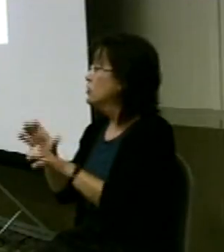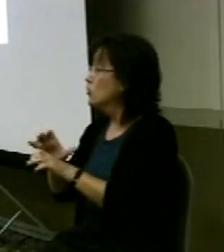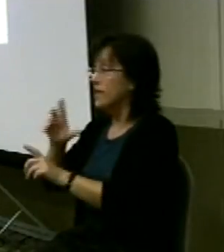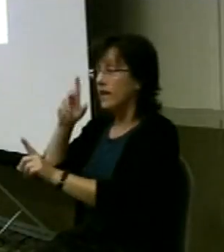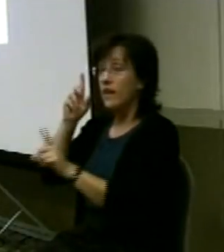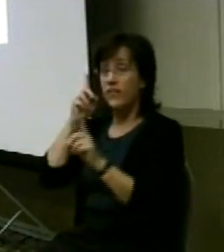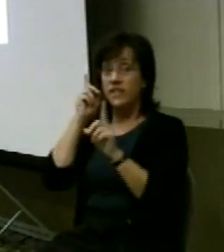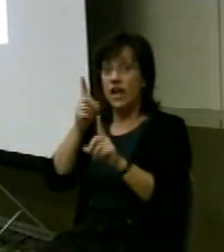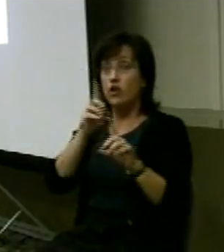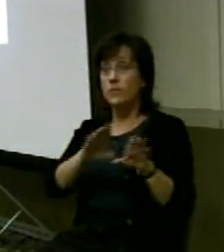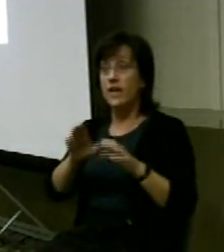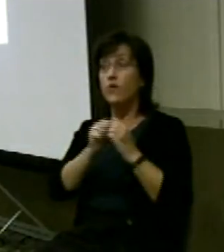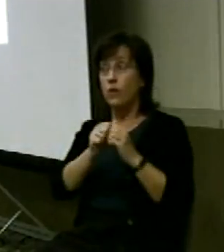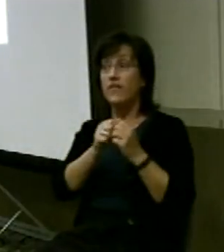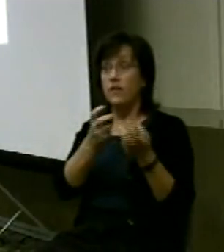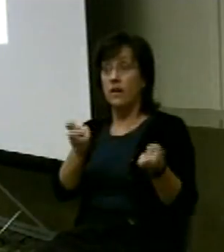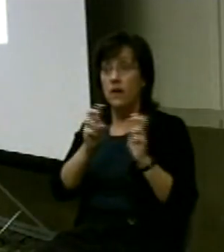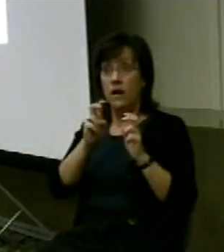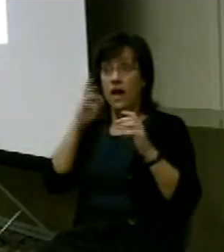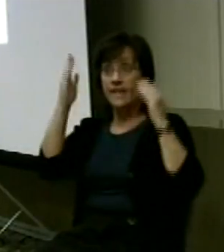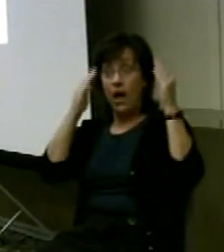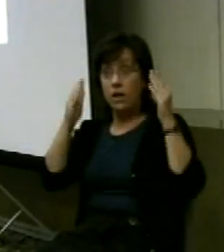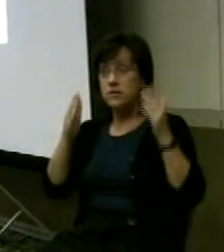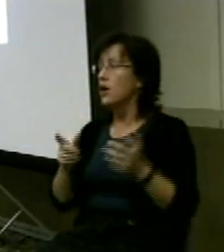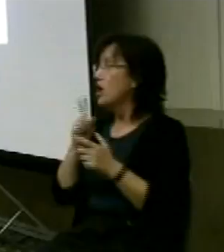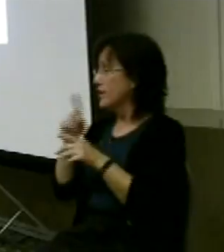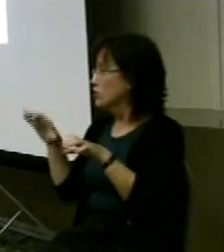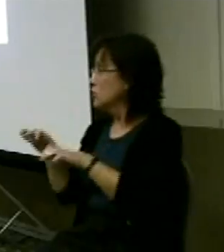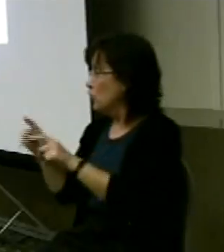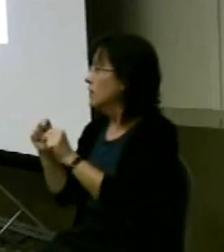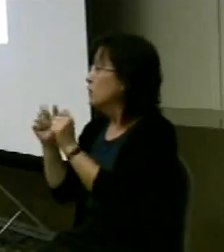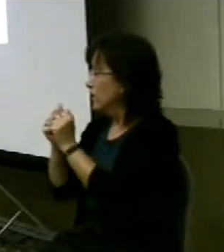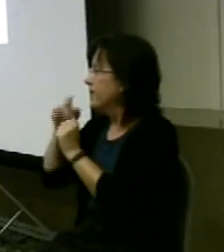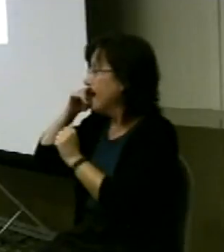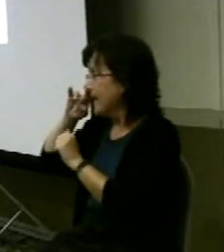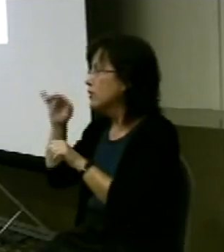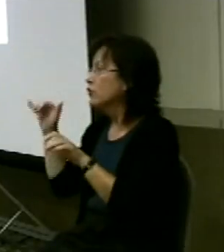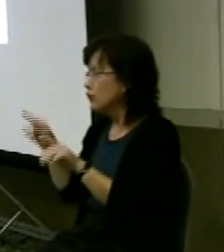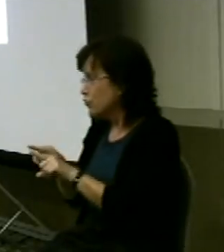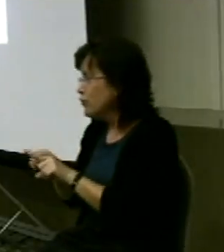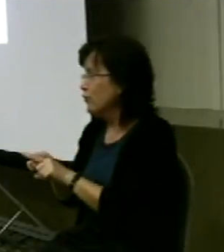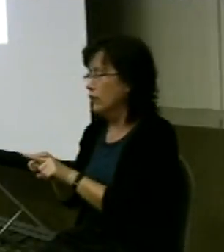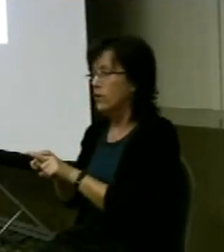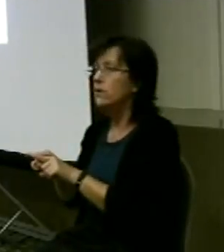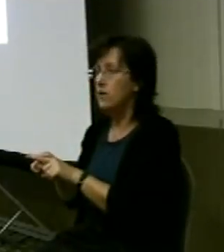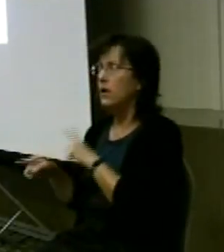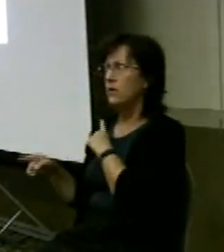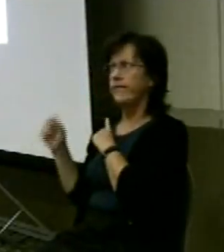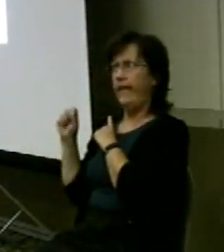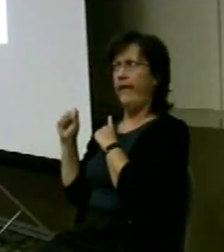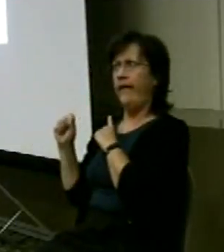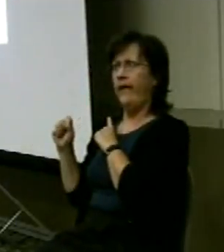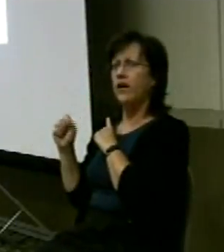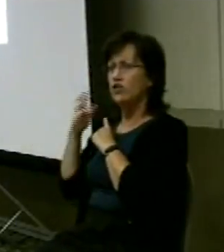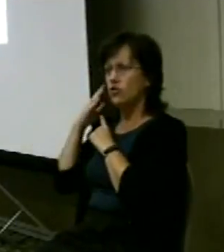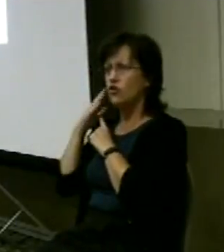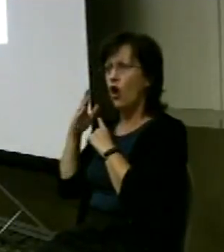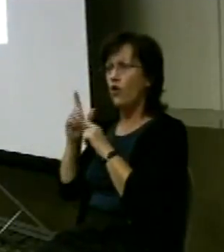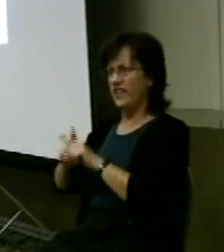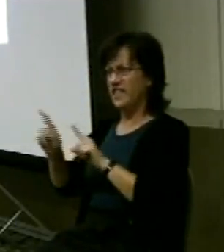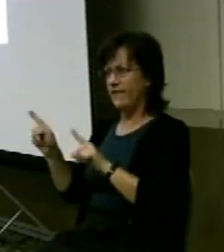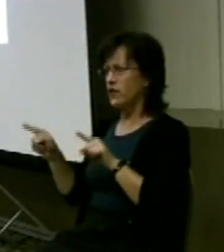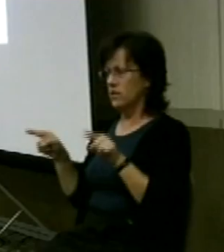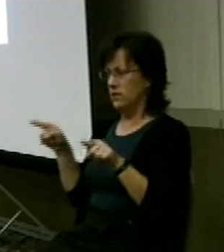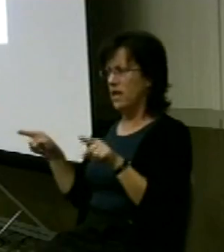with the adults, you're actually working through that target behavior with the kids. Exactly. Yeah, I love that, kind of discriminating with the child.